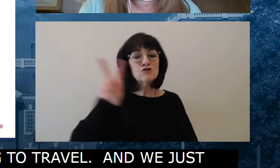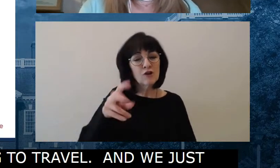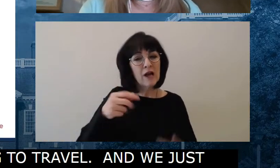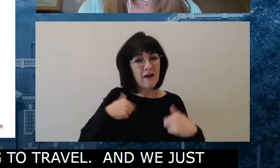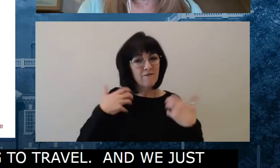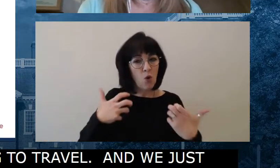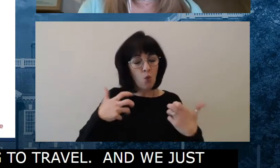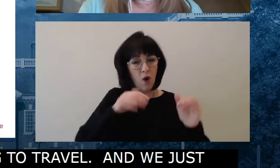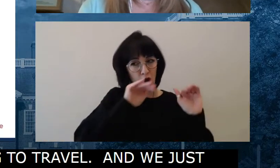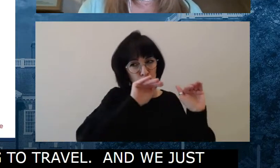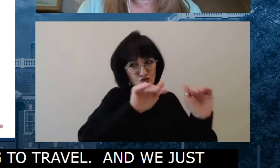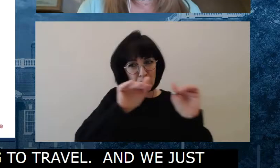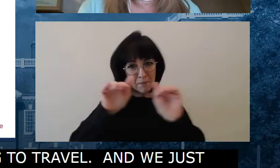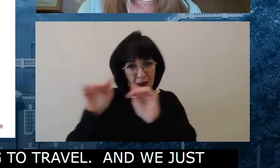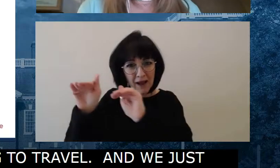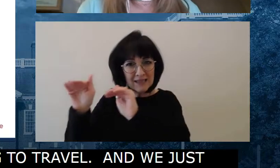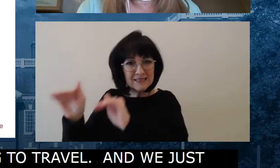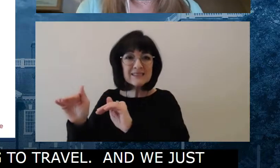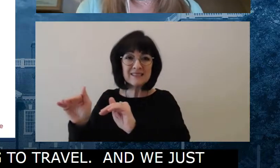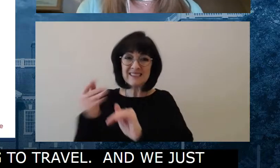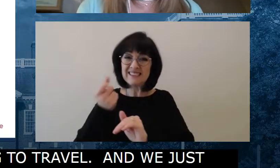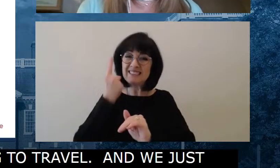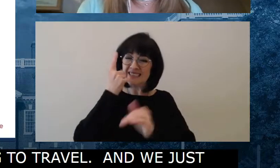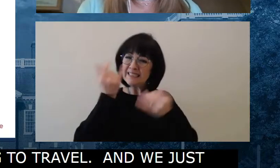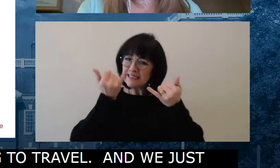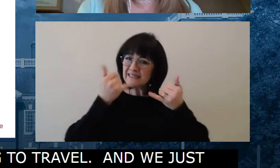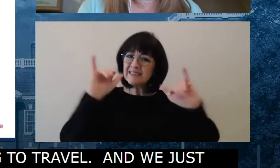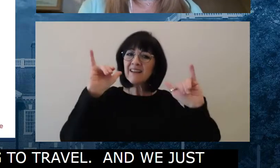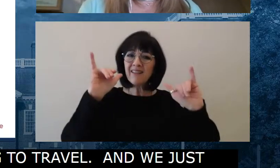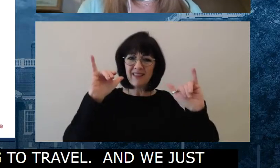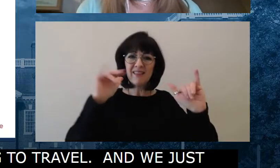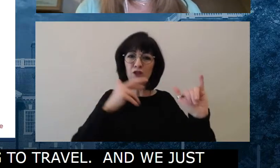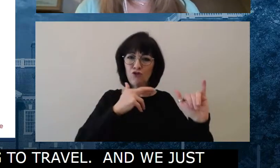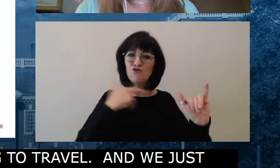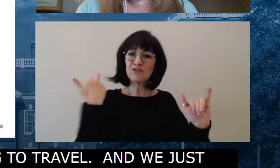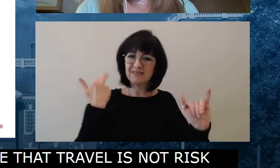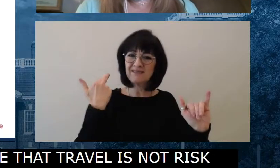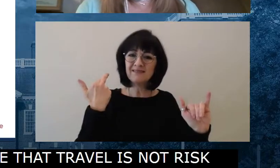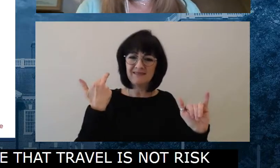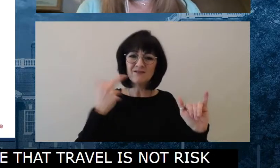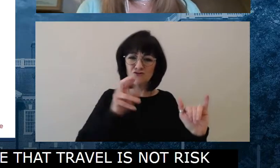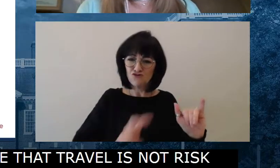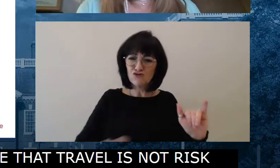travel is not risk-free. There are